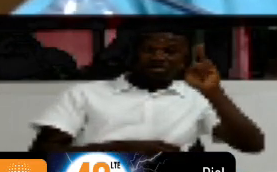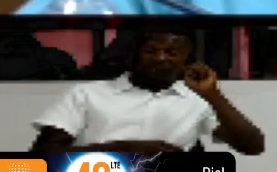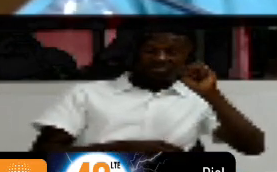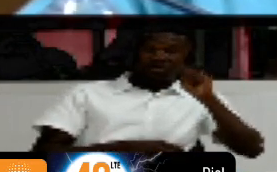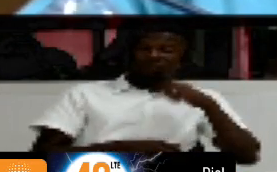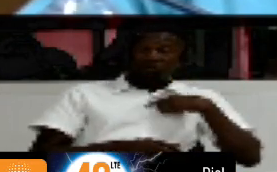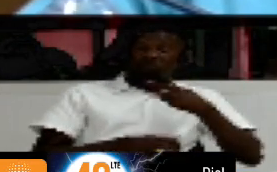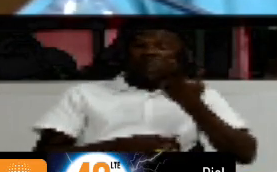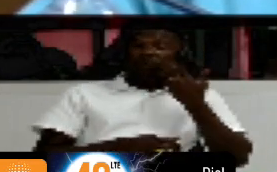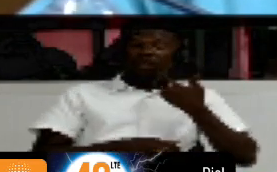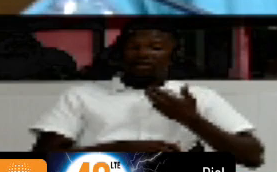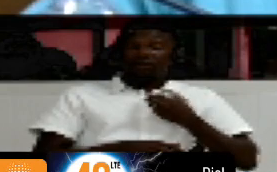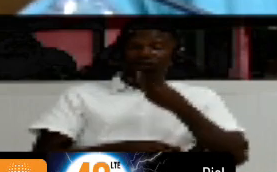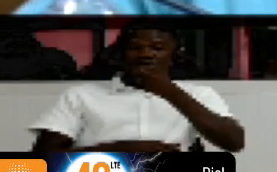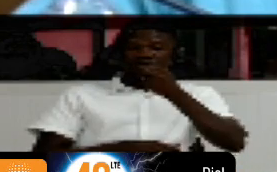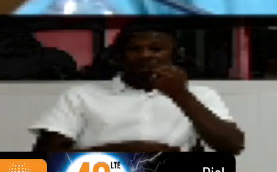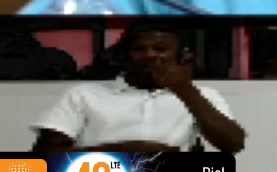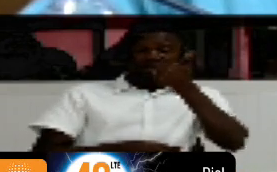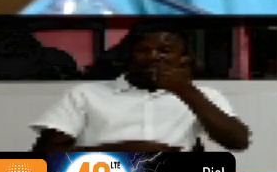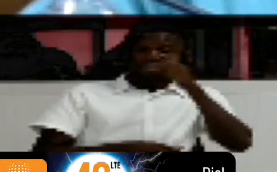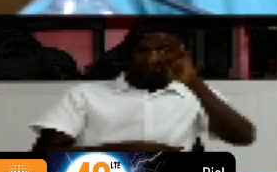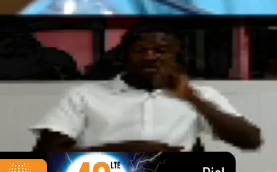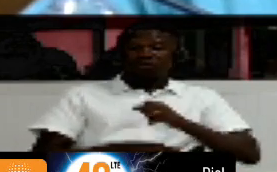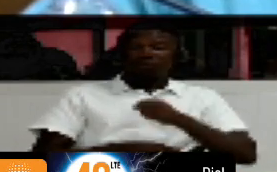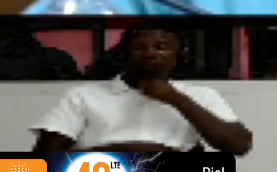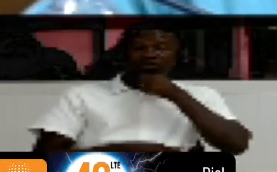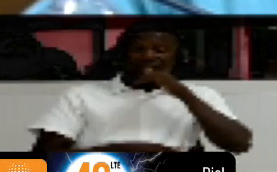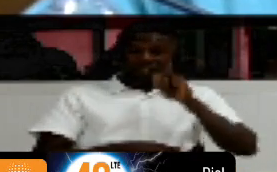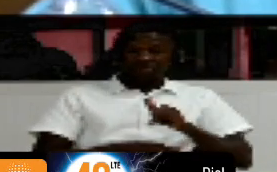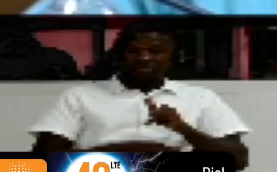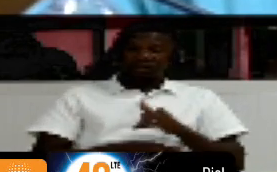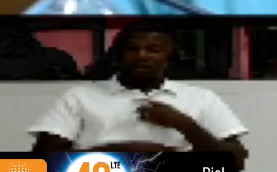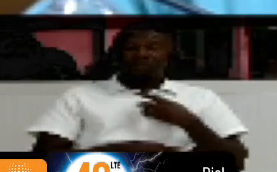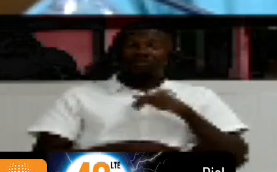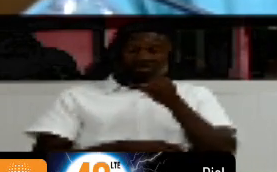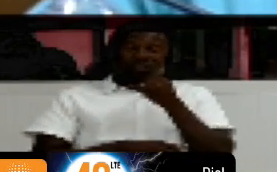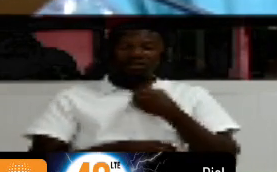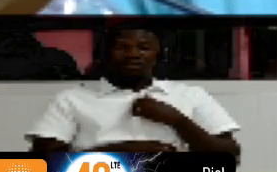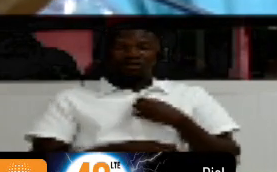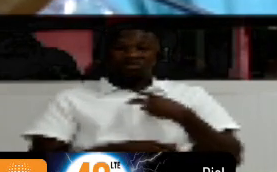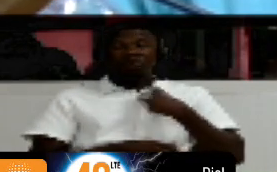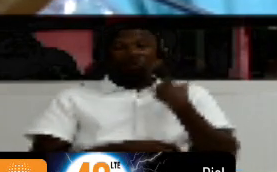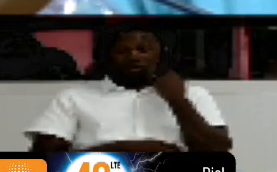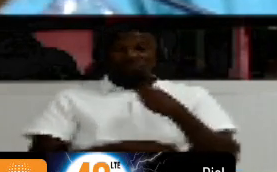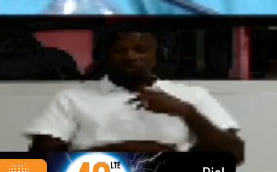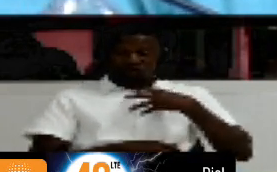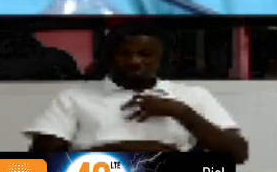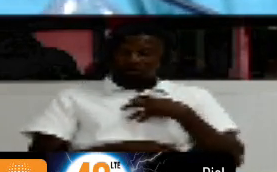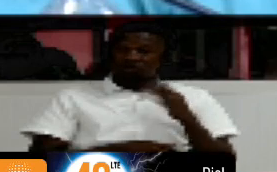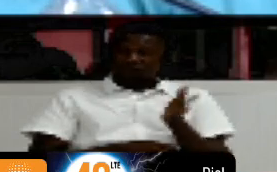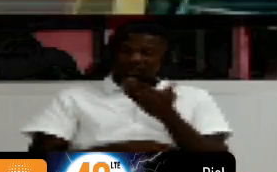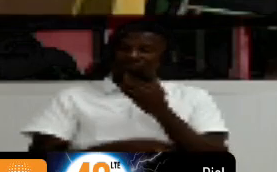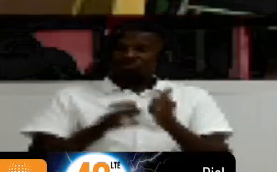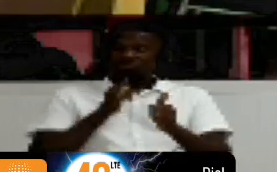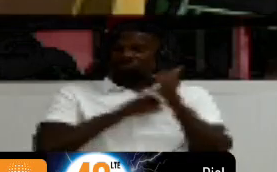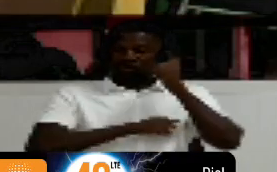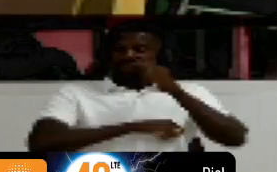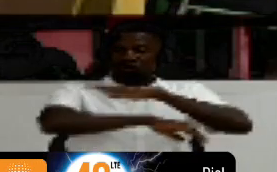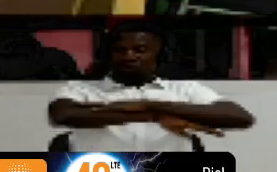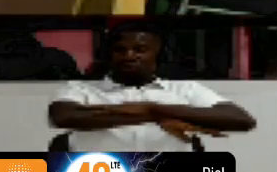to school. Huh? I said I would like to go back to school. Okay, thank you.